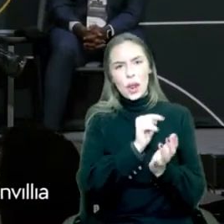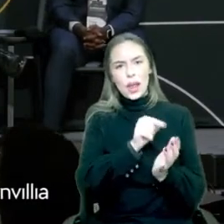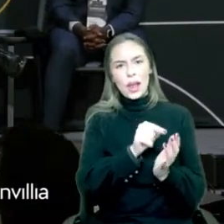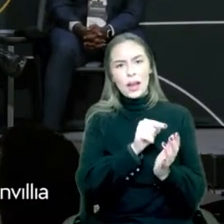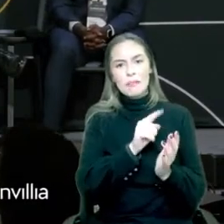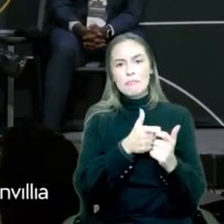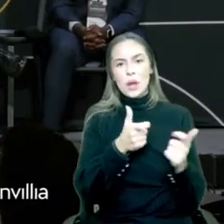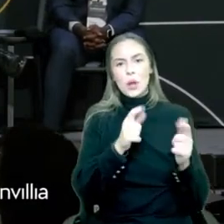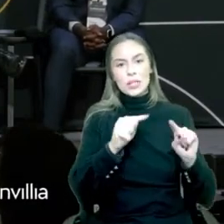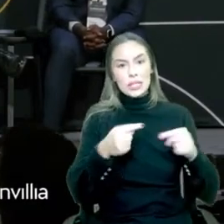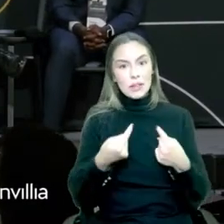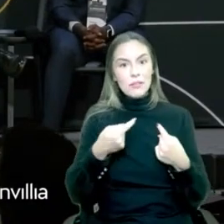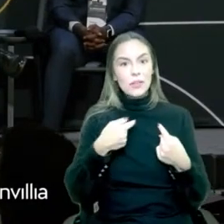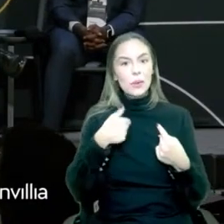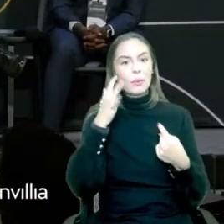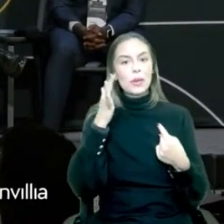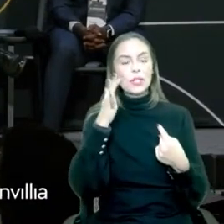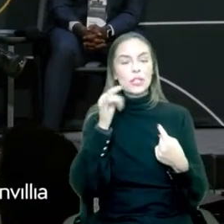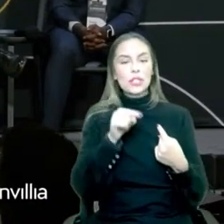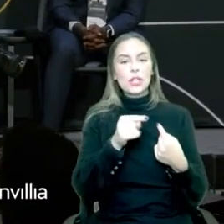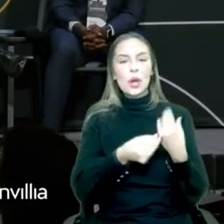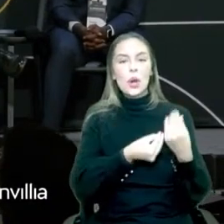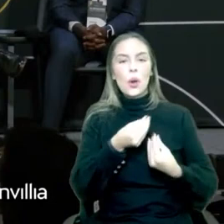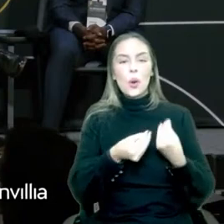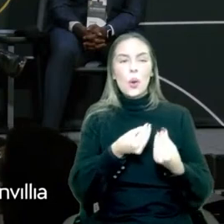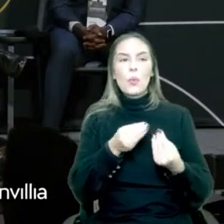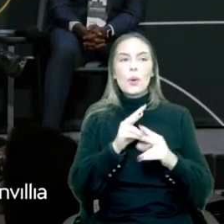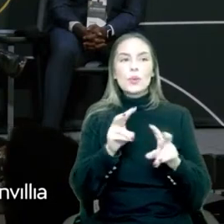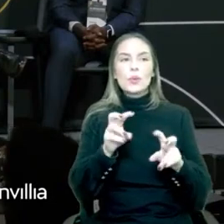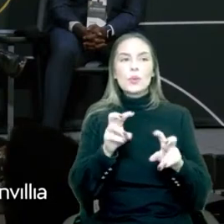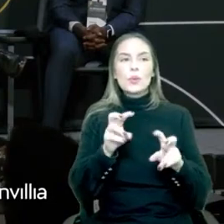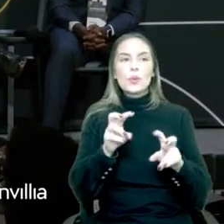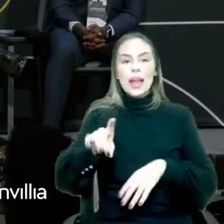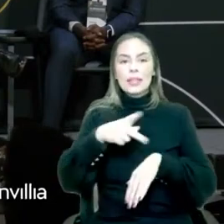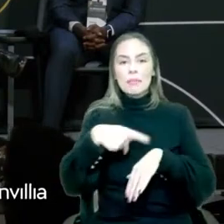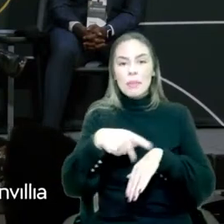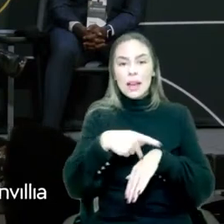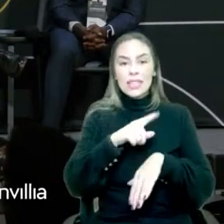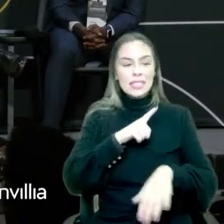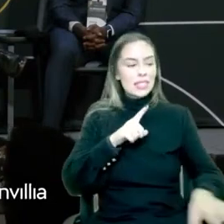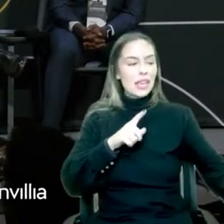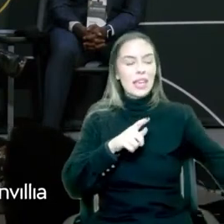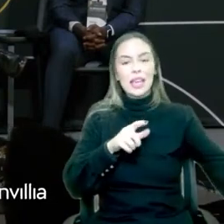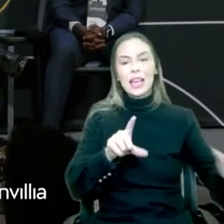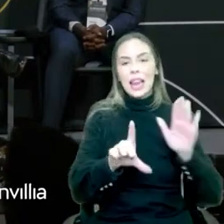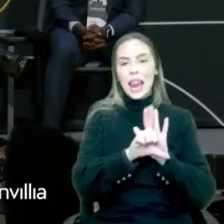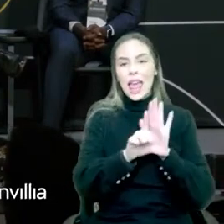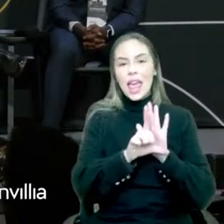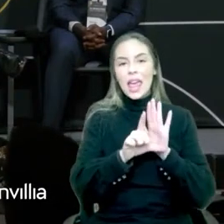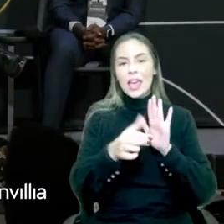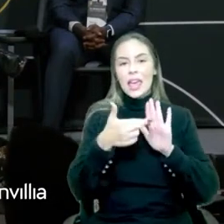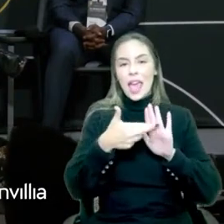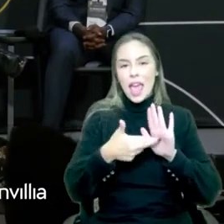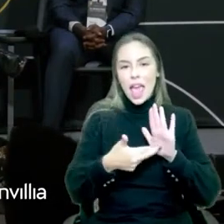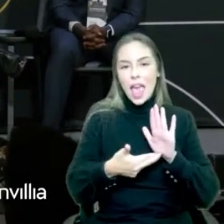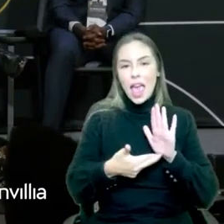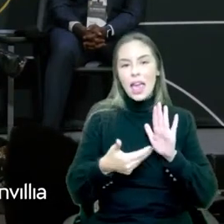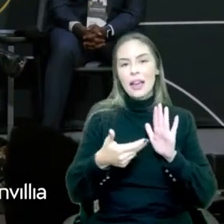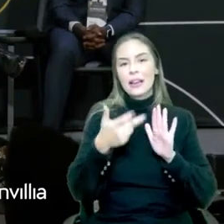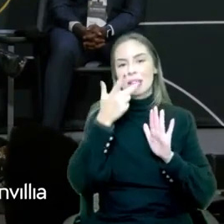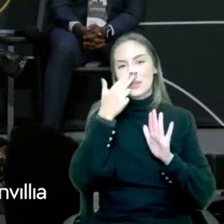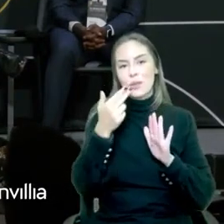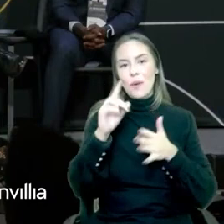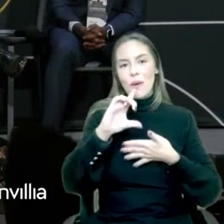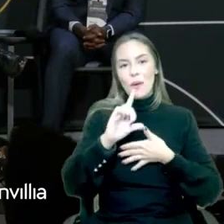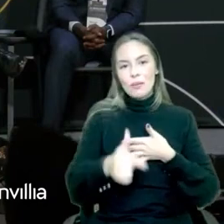when you talk about countries, each country has their own regulation. So when you think about Latin, there is more than 20 countries in Latin only. So